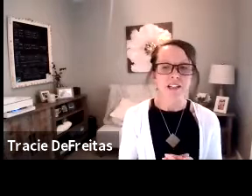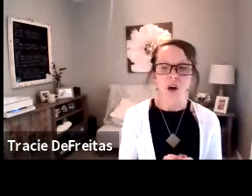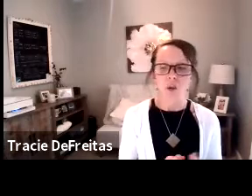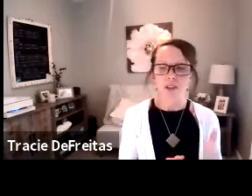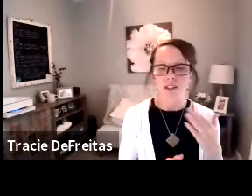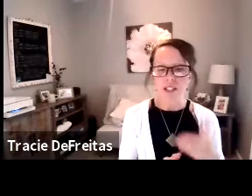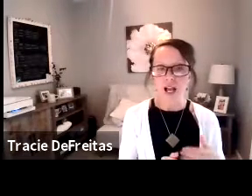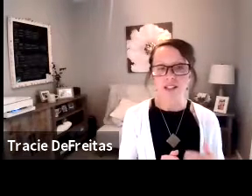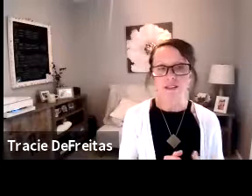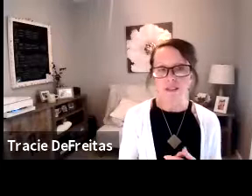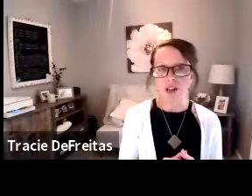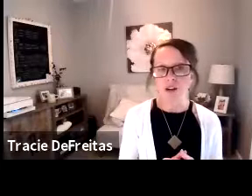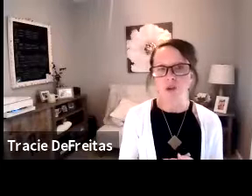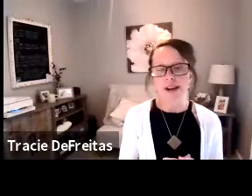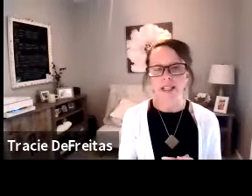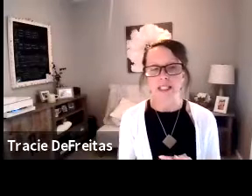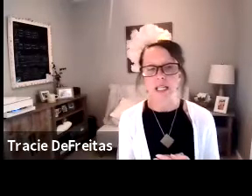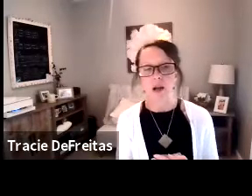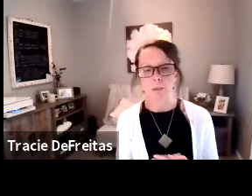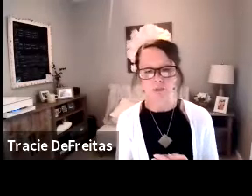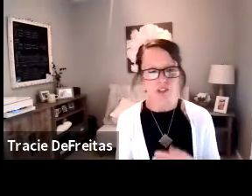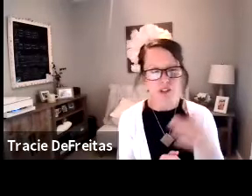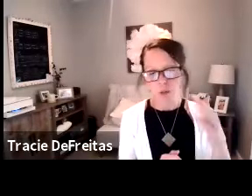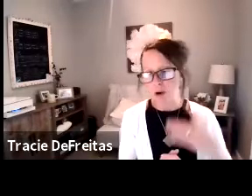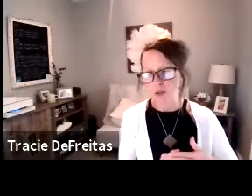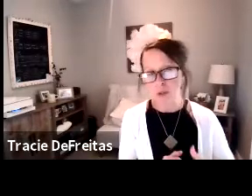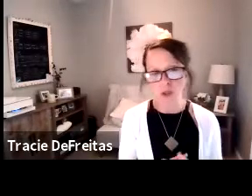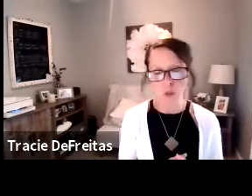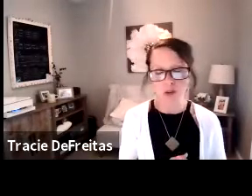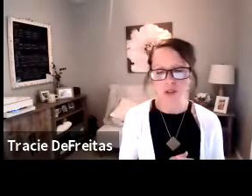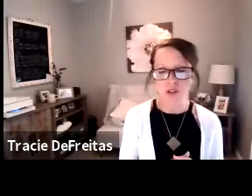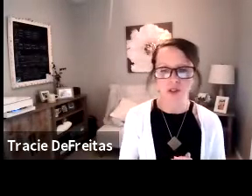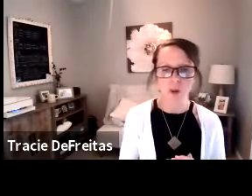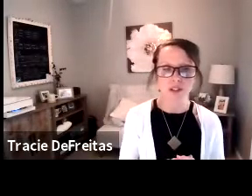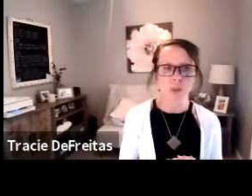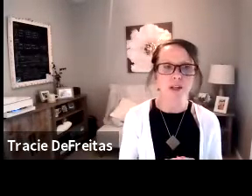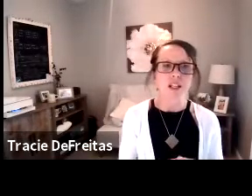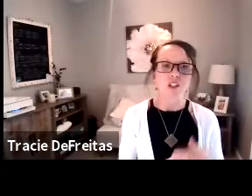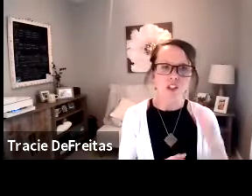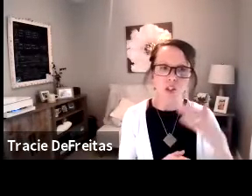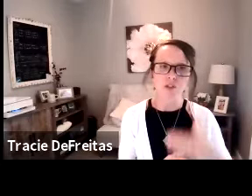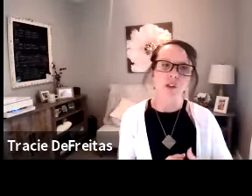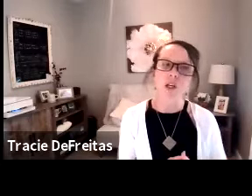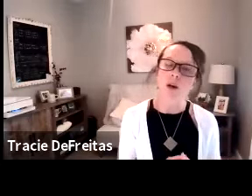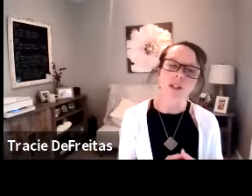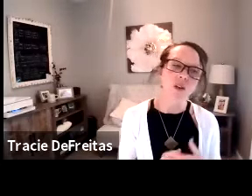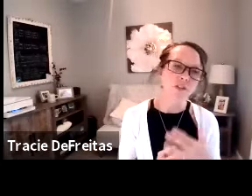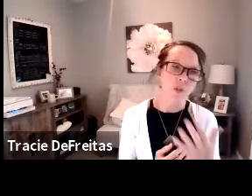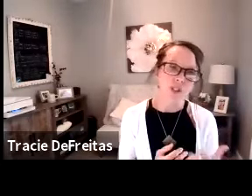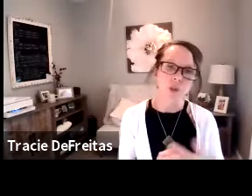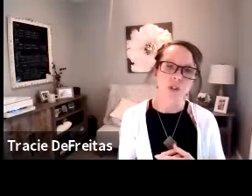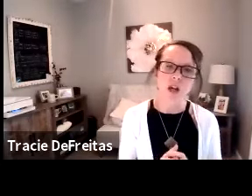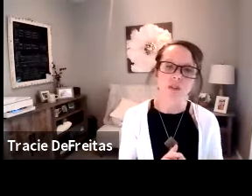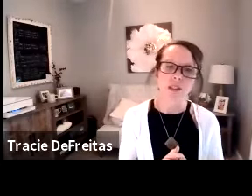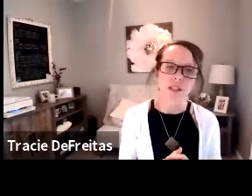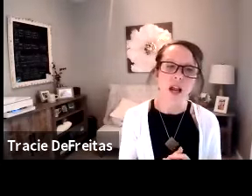Just to let you know on the slides that follow, and Vincent, you're welcome to walk through these if you want to, but just so you're fully aware, we do have